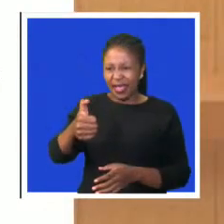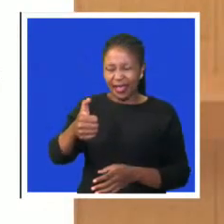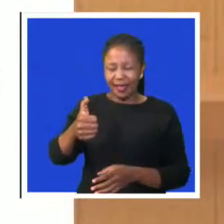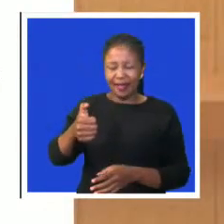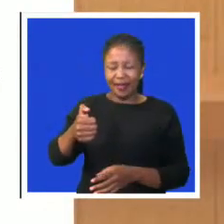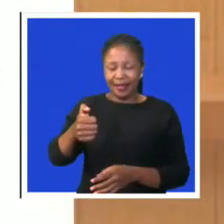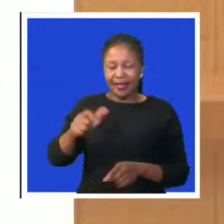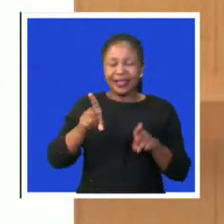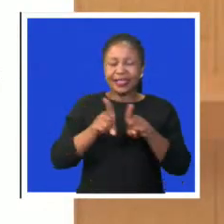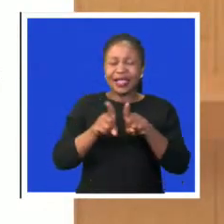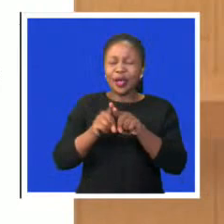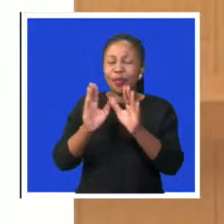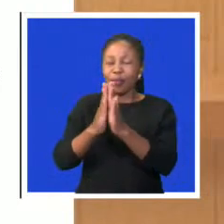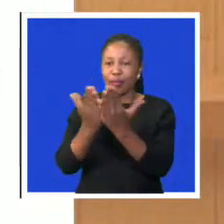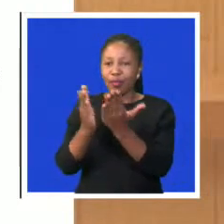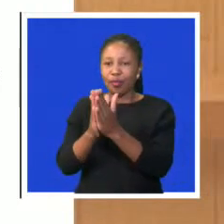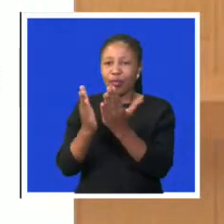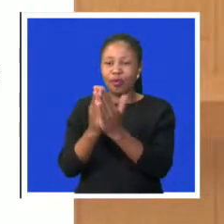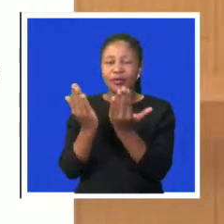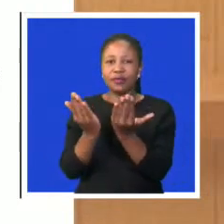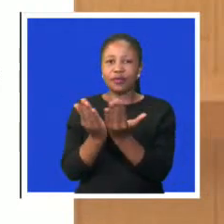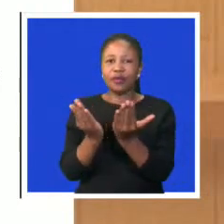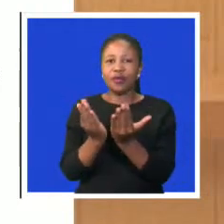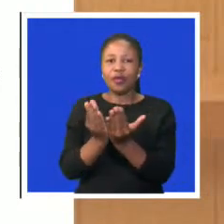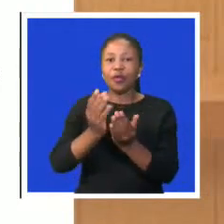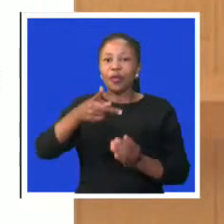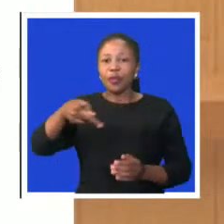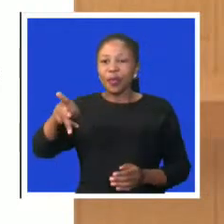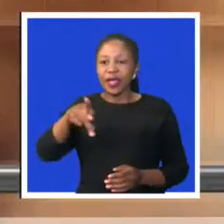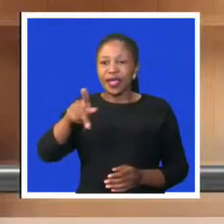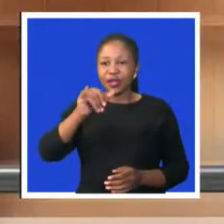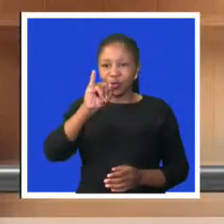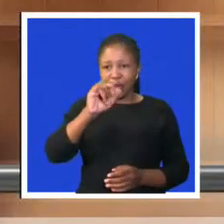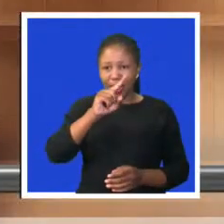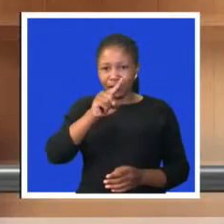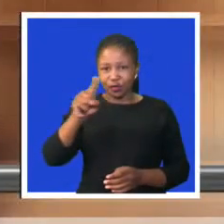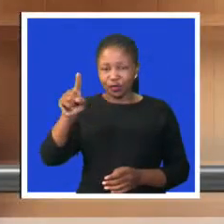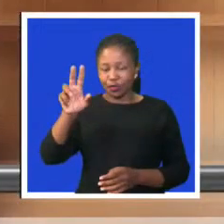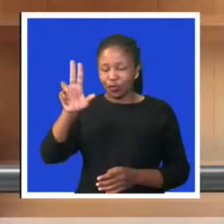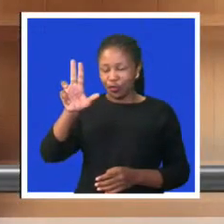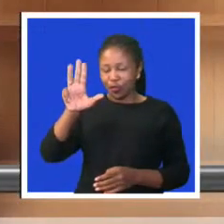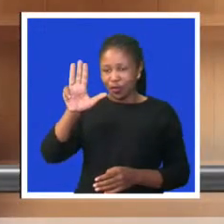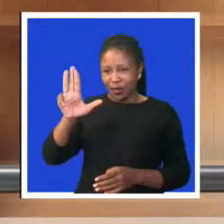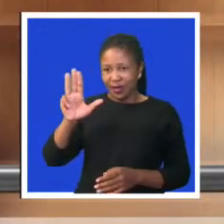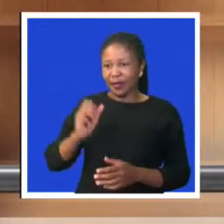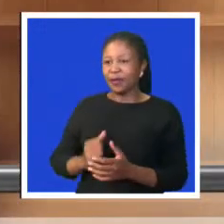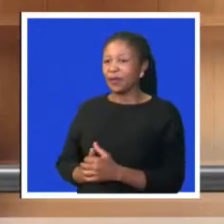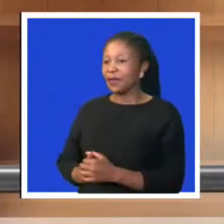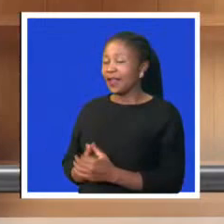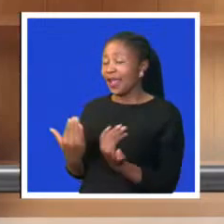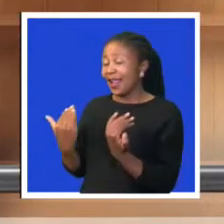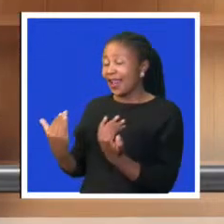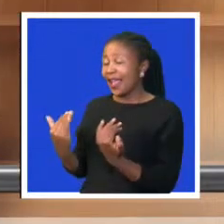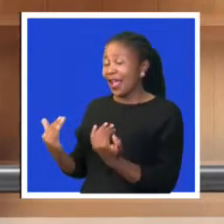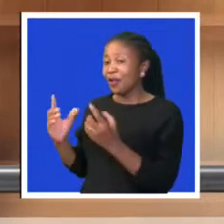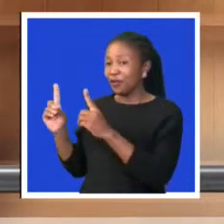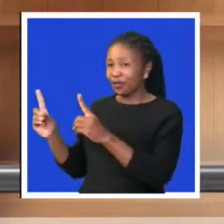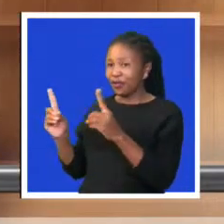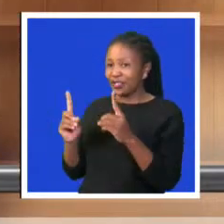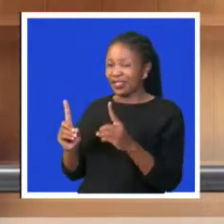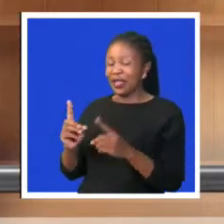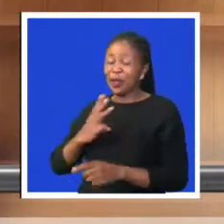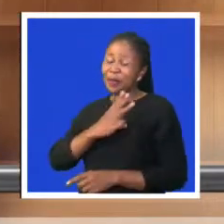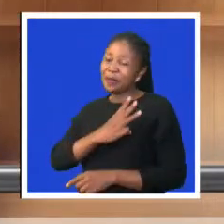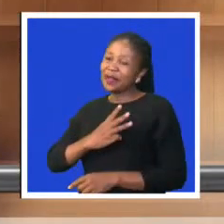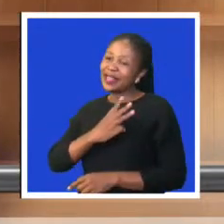textbook open on page 1 to 9. Okay, Samngeliso, I'll ask you please to actually project